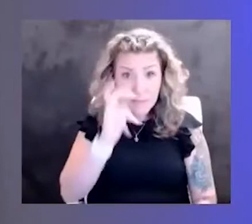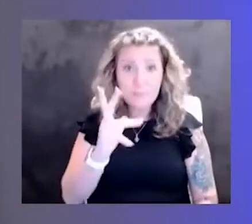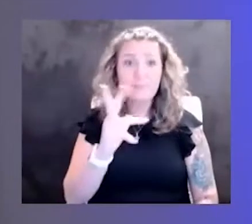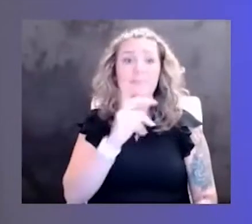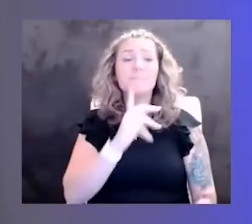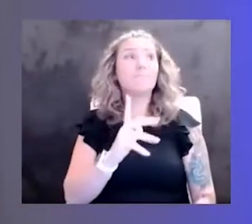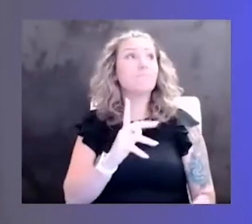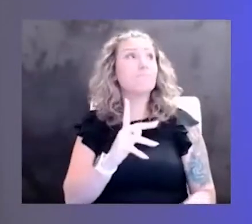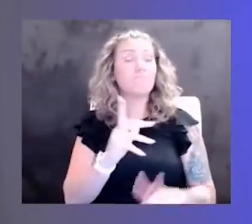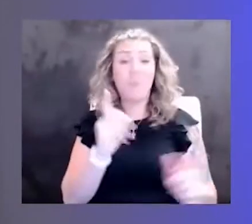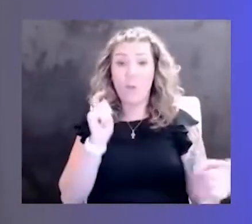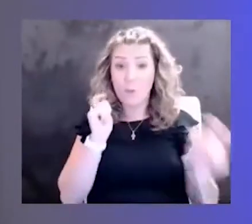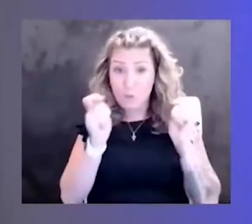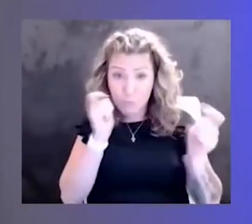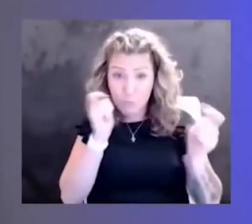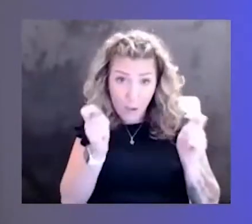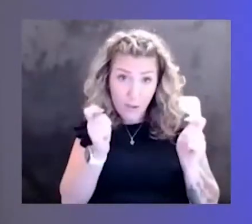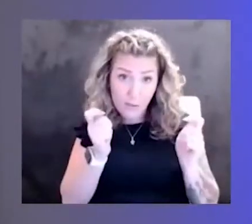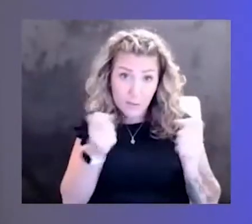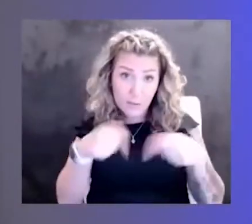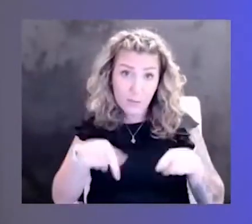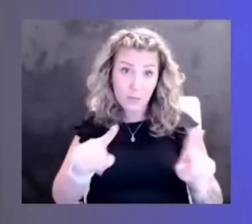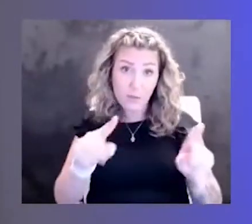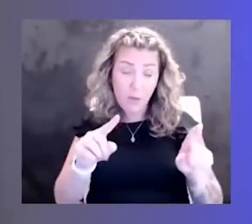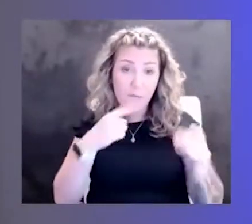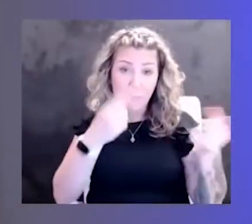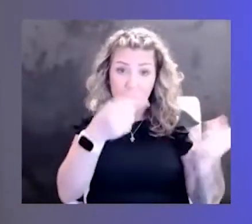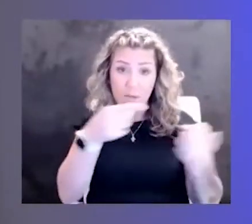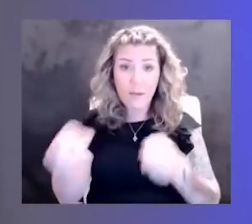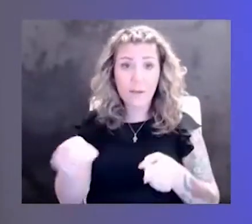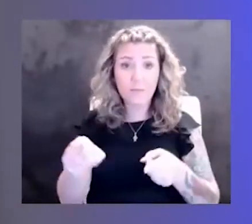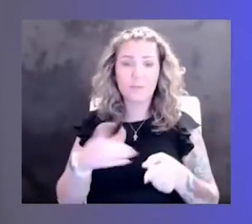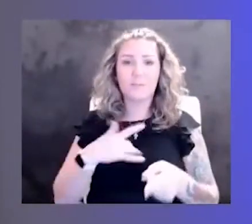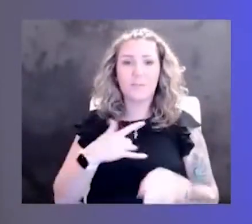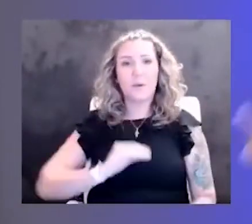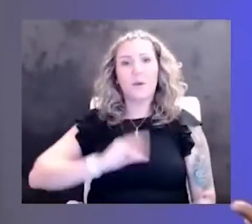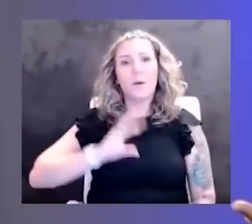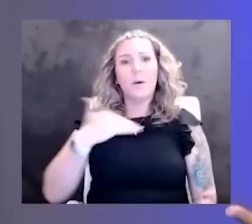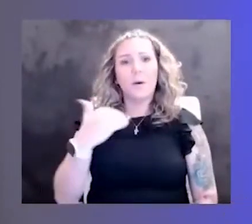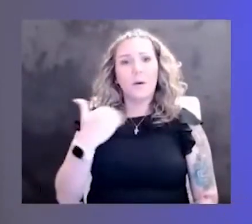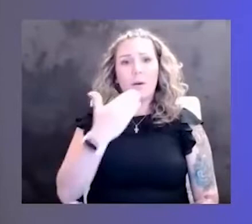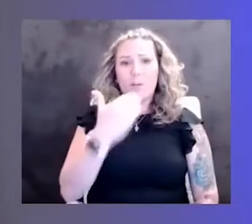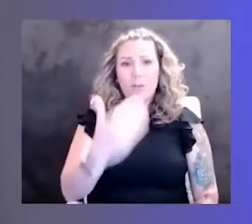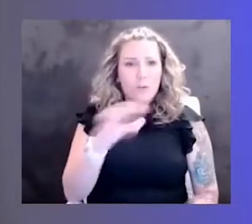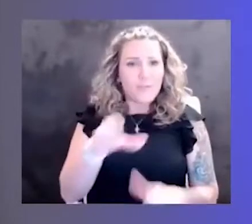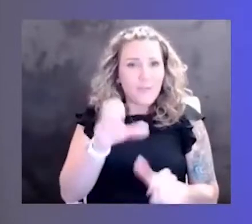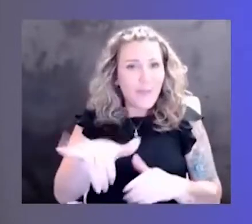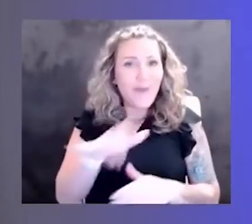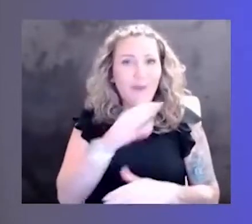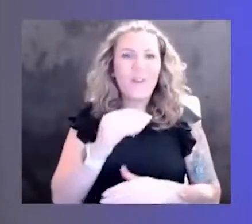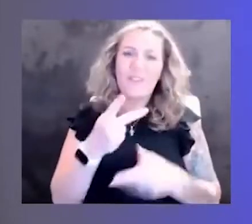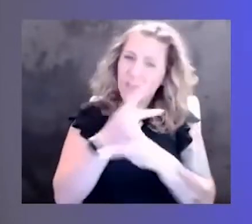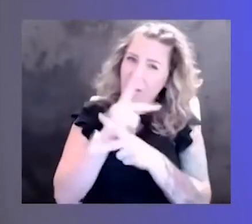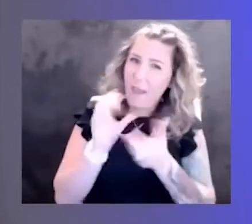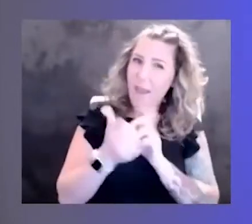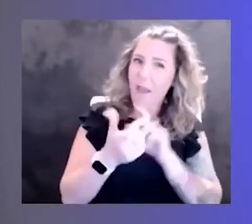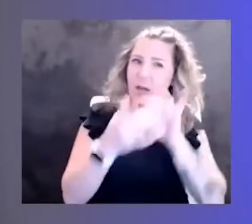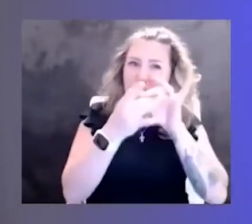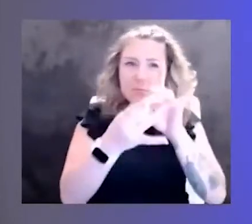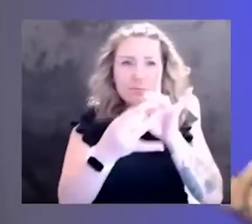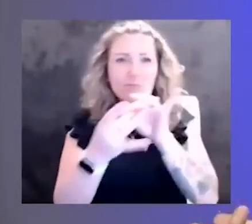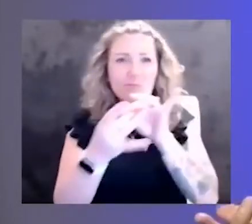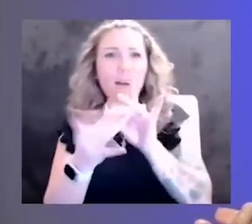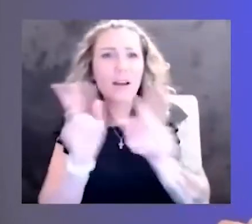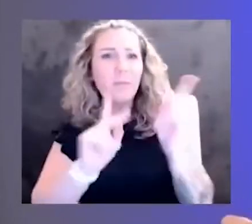way, it felt really good to be able to do that and to still figure out ways to connect with people, because